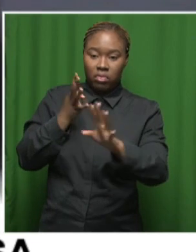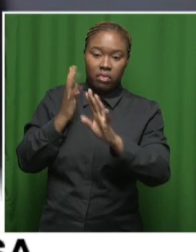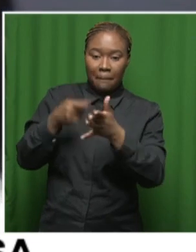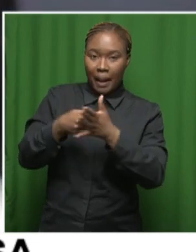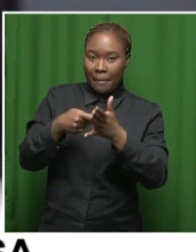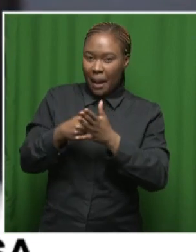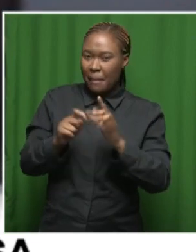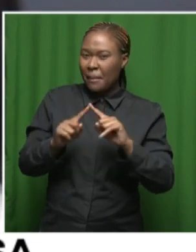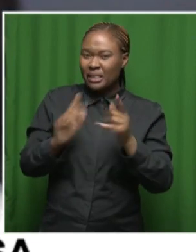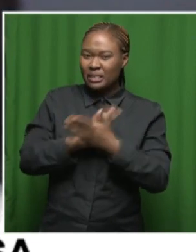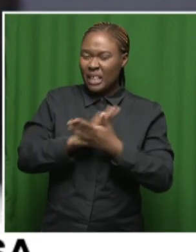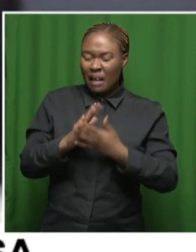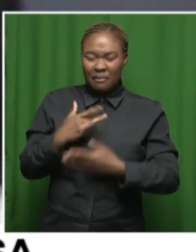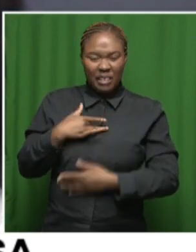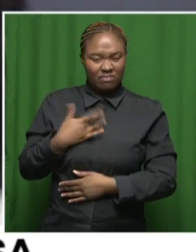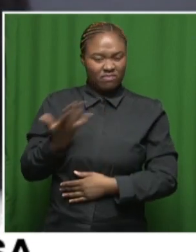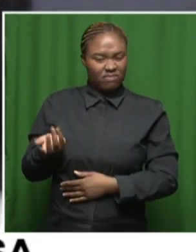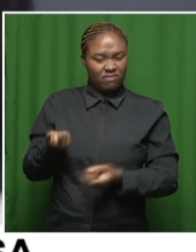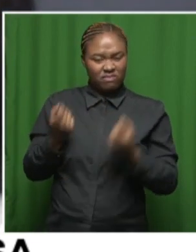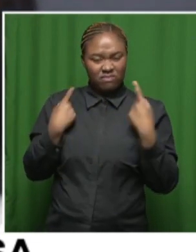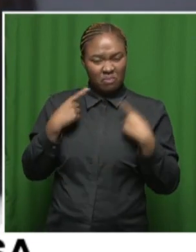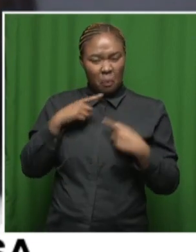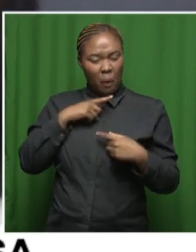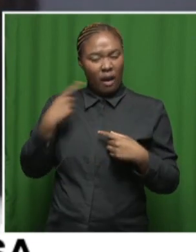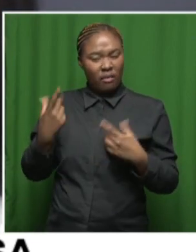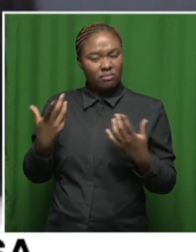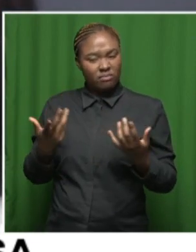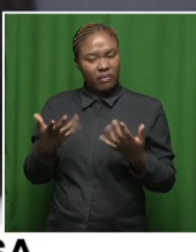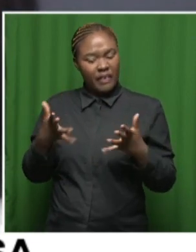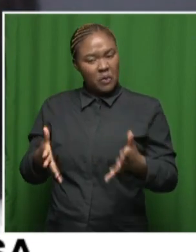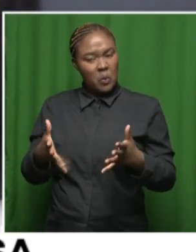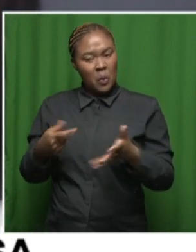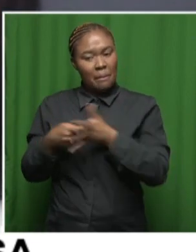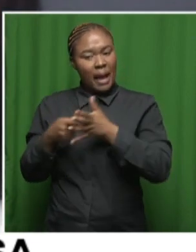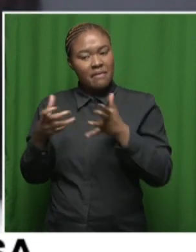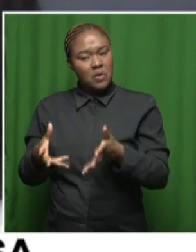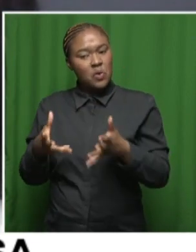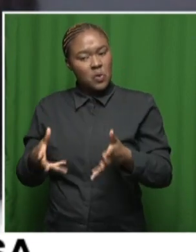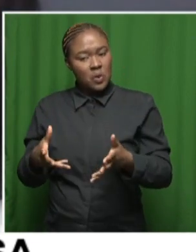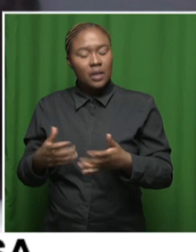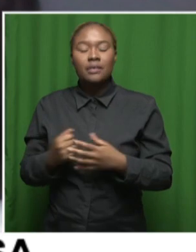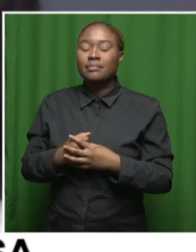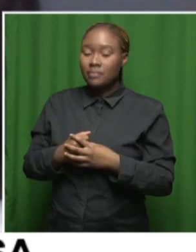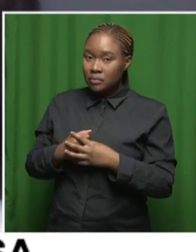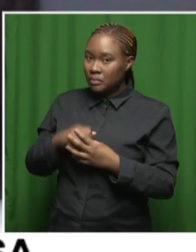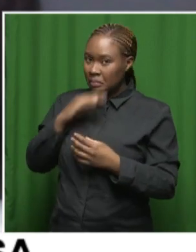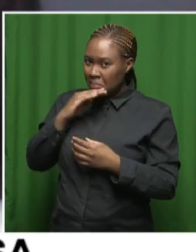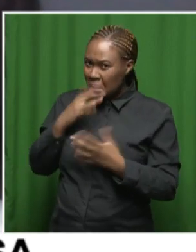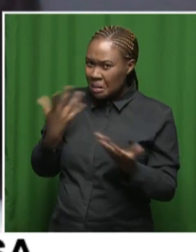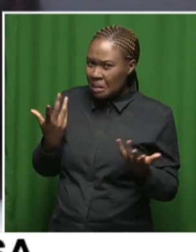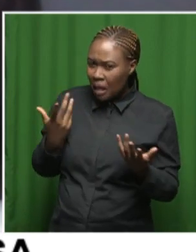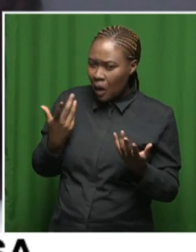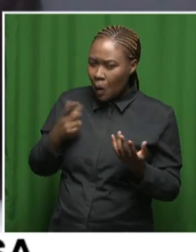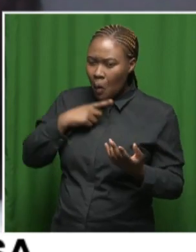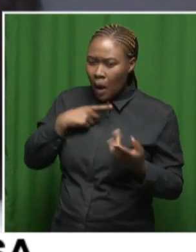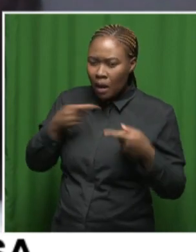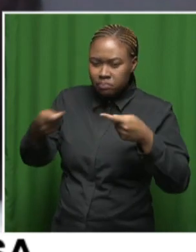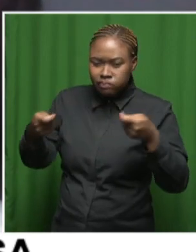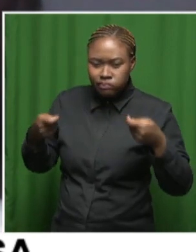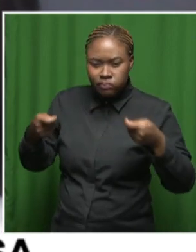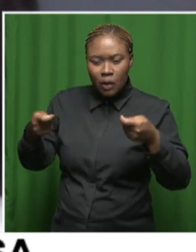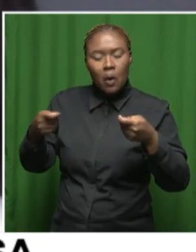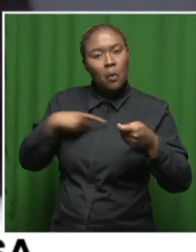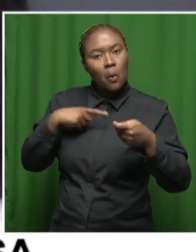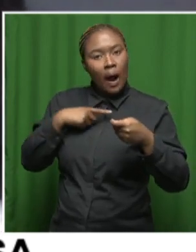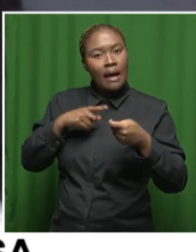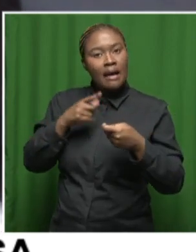don't really understand how it works. So what is it about an air fryer that appeals so much? Is it its ability to lock in the moisture in